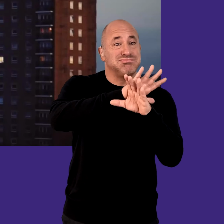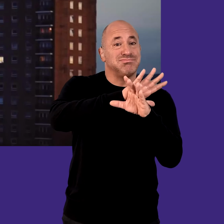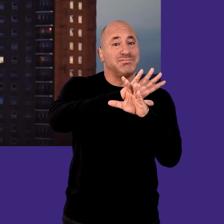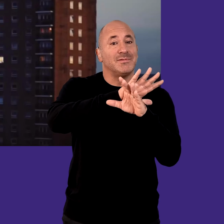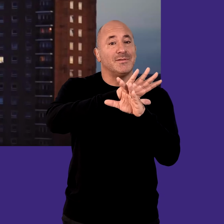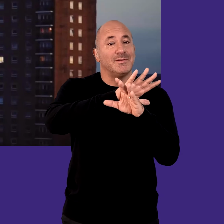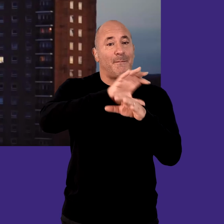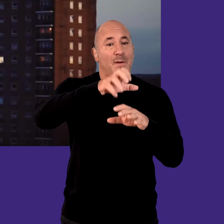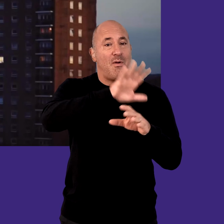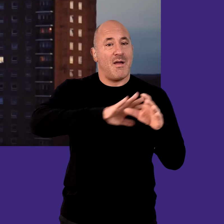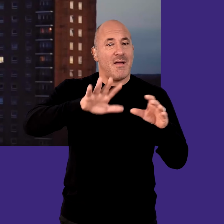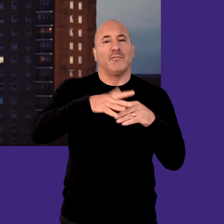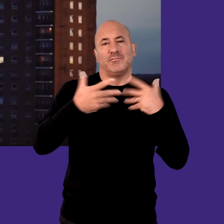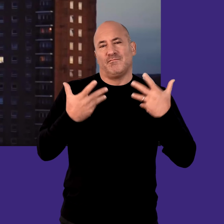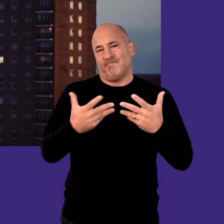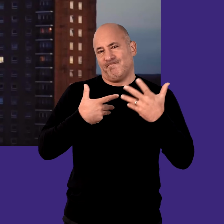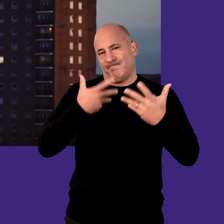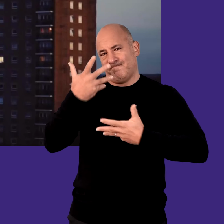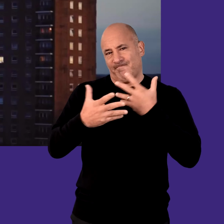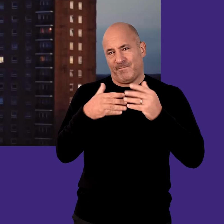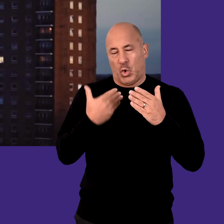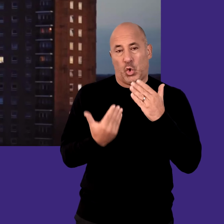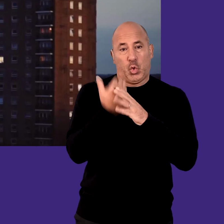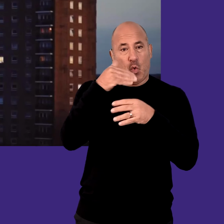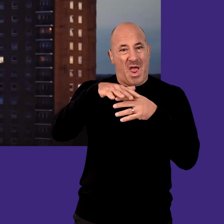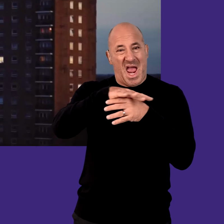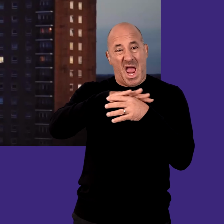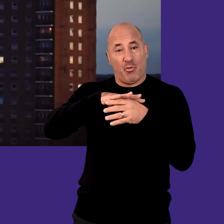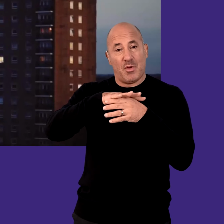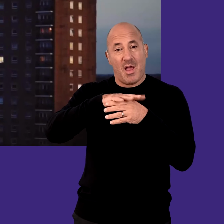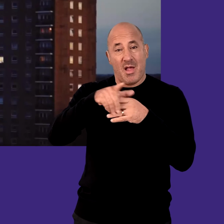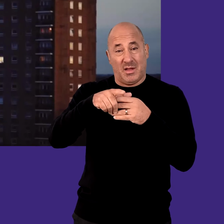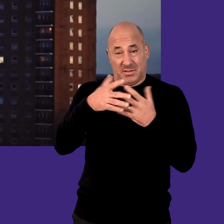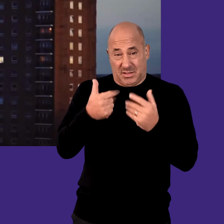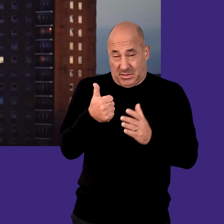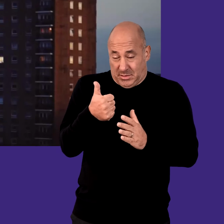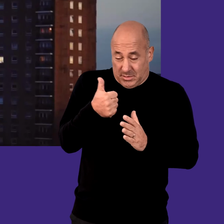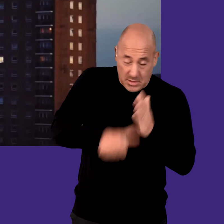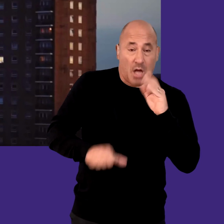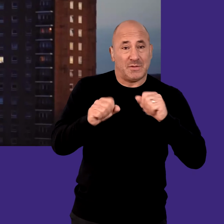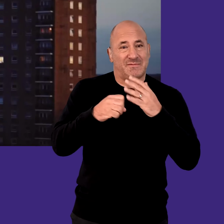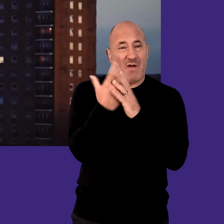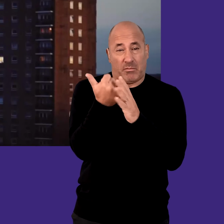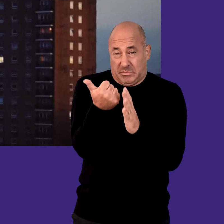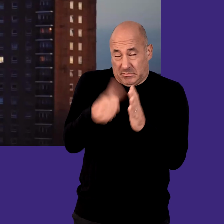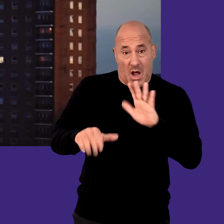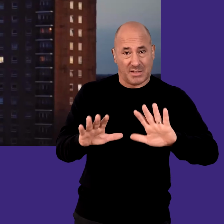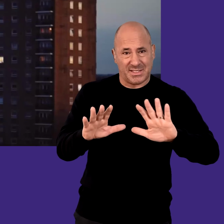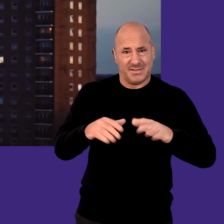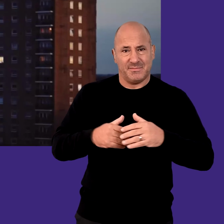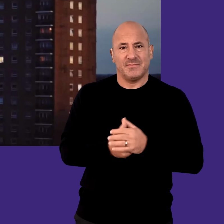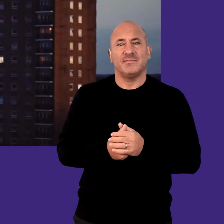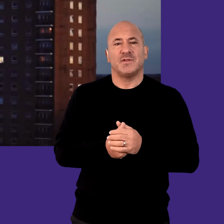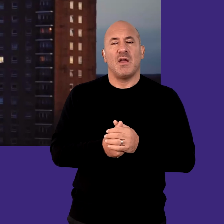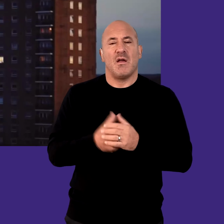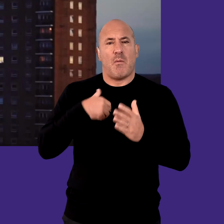full borough. I wanted to talk to you today about a new area of work that's right at the beginning of its